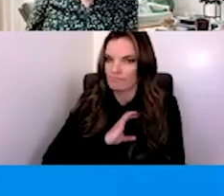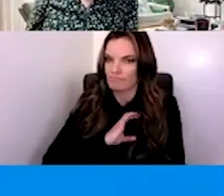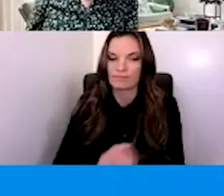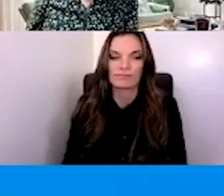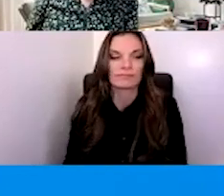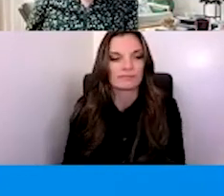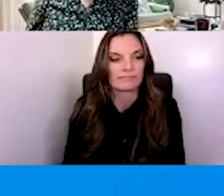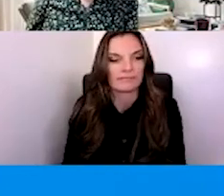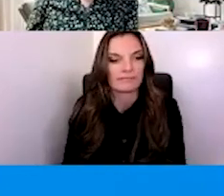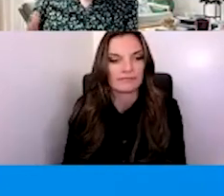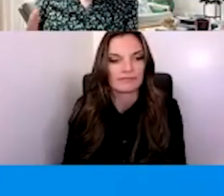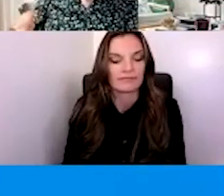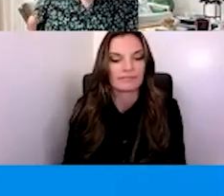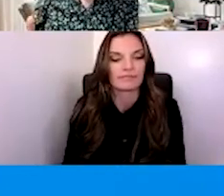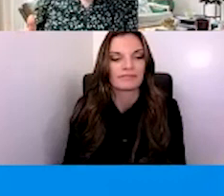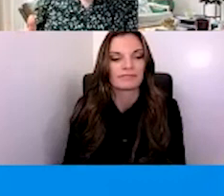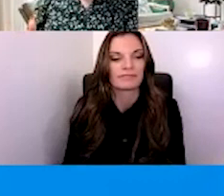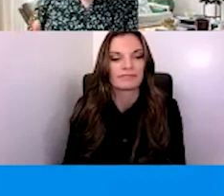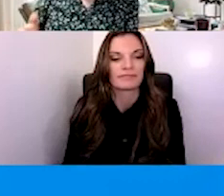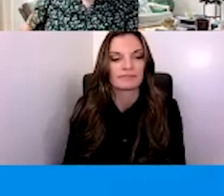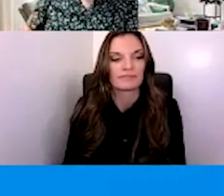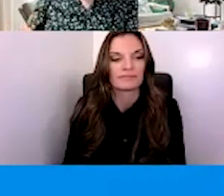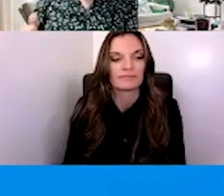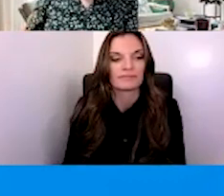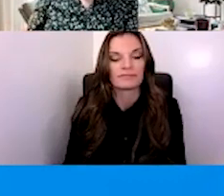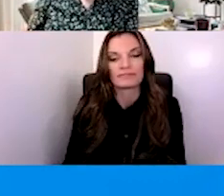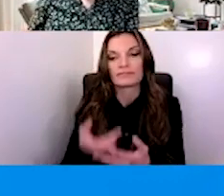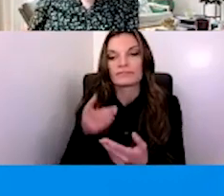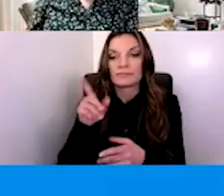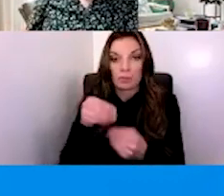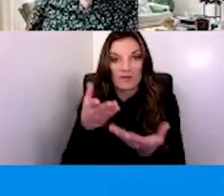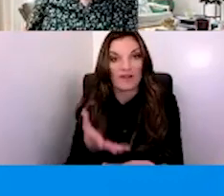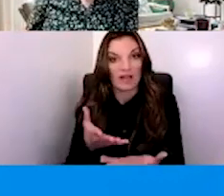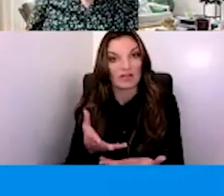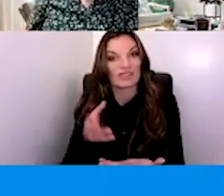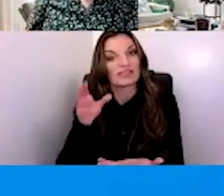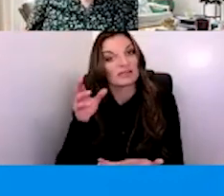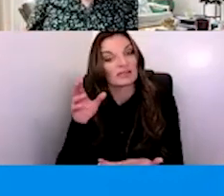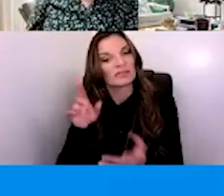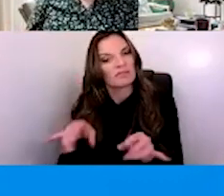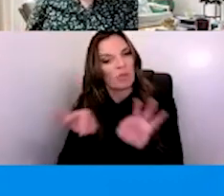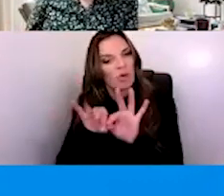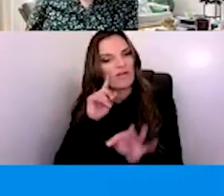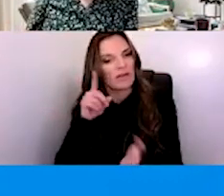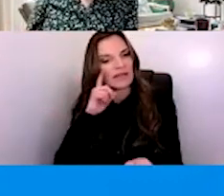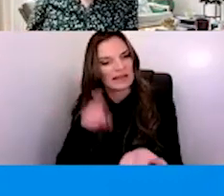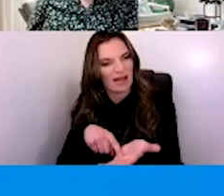this identity formation by acknowledging ableism, talking about it, using that word, also acknowledging